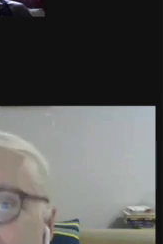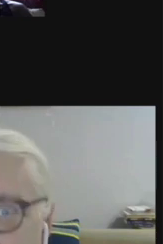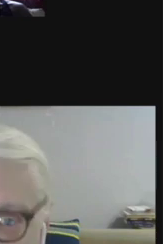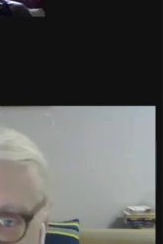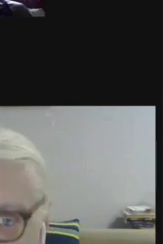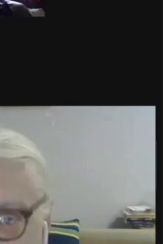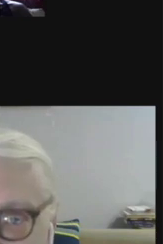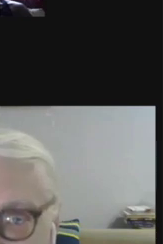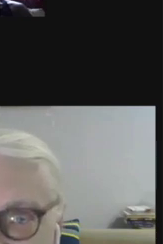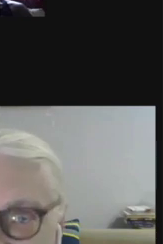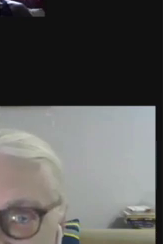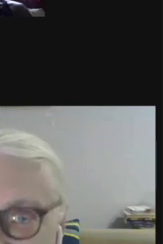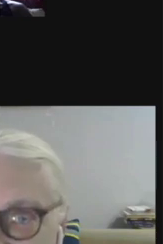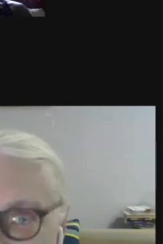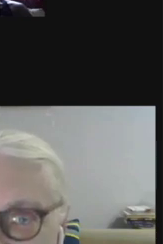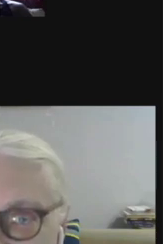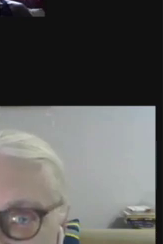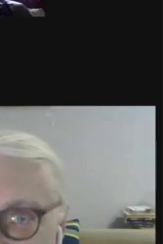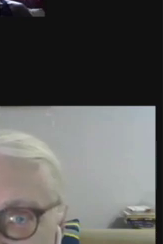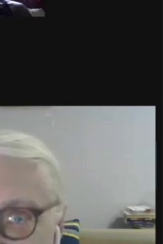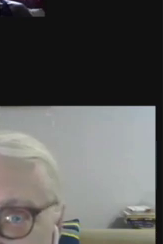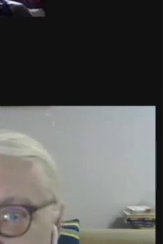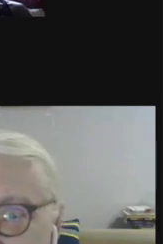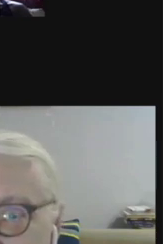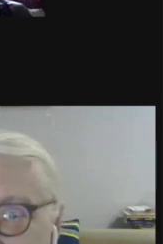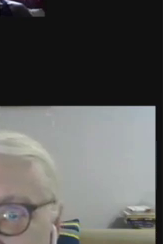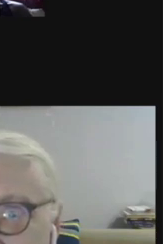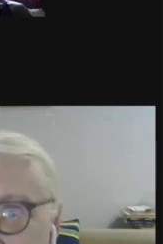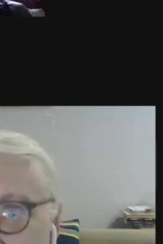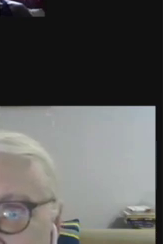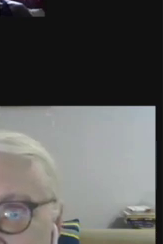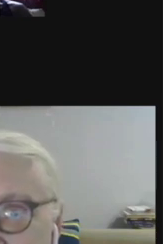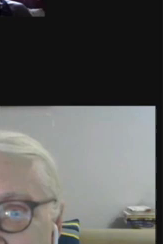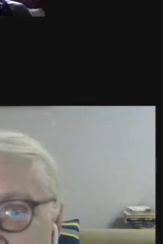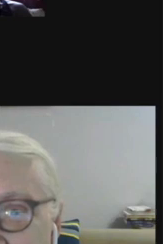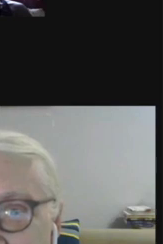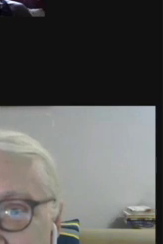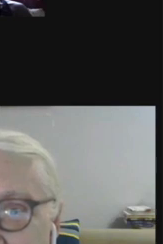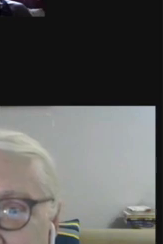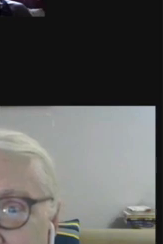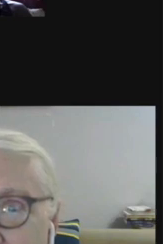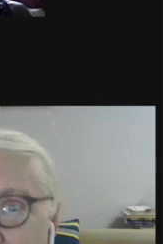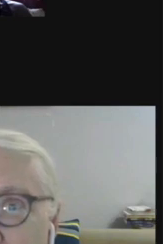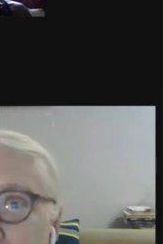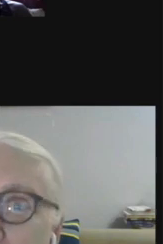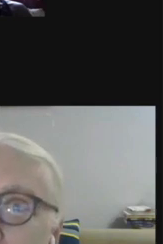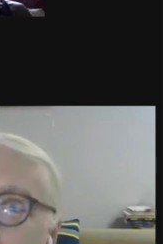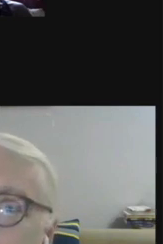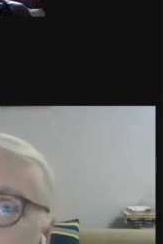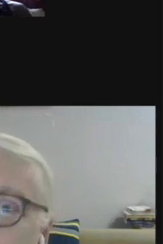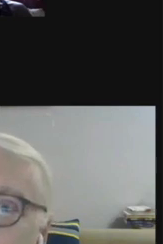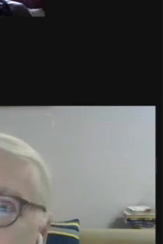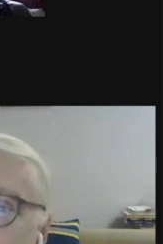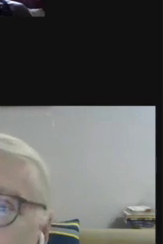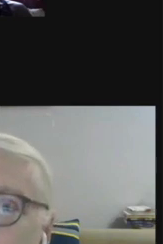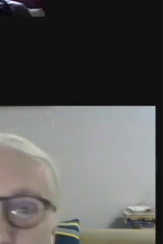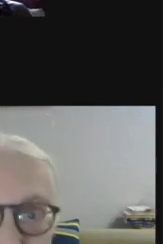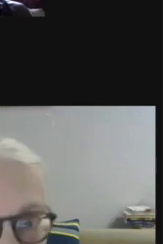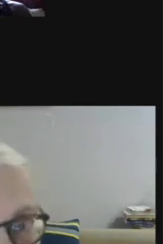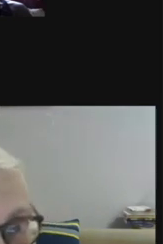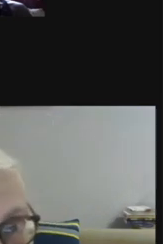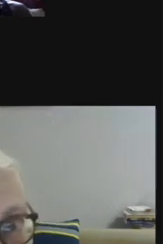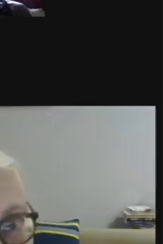Orleans, we're gonna fly to Memphis, and then we'll take a riverboat, American Queen, with the water